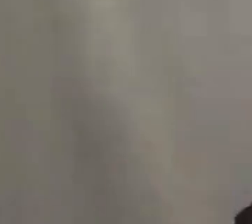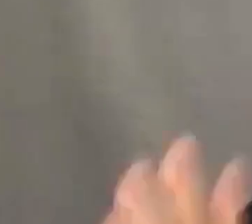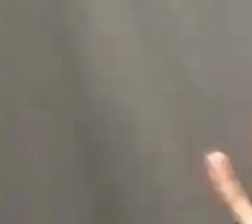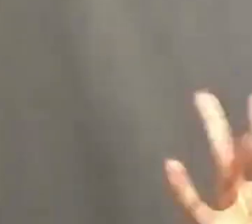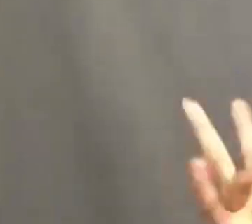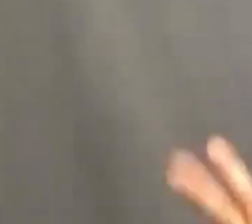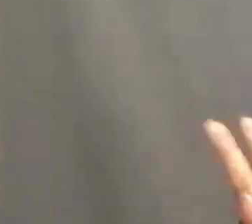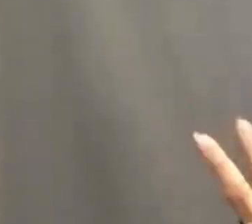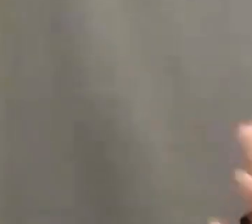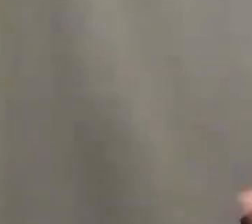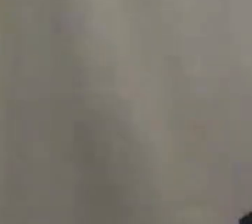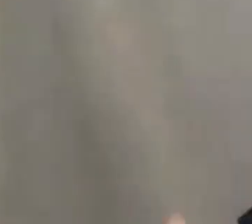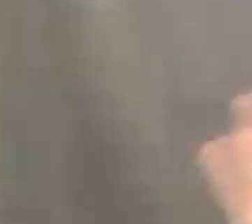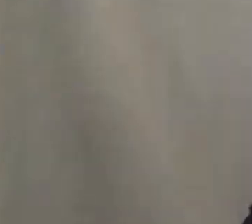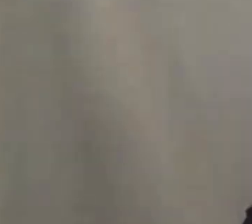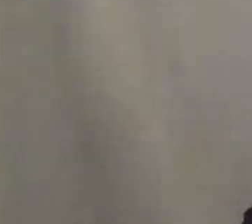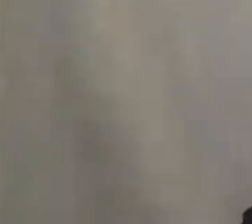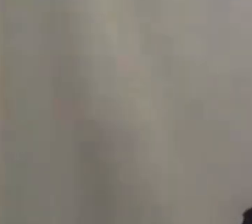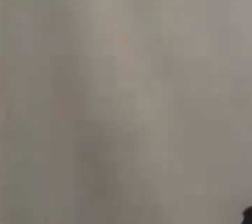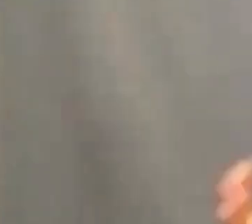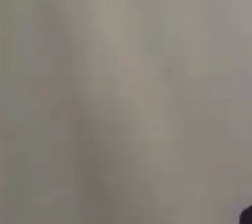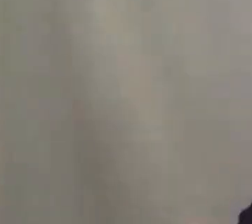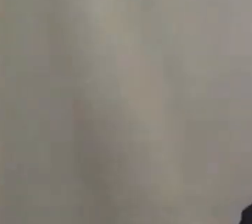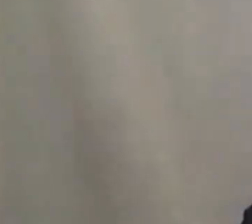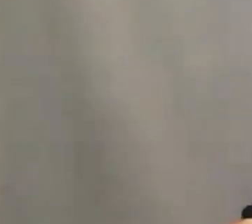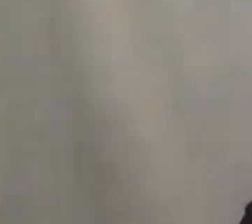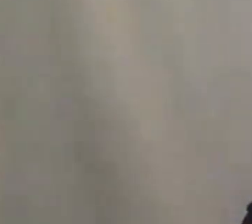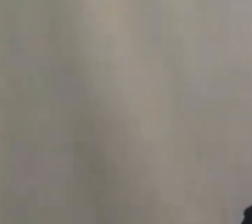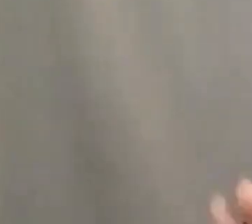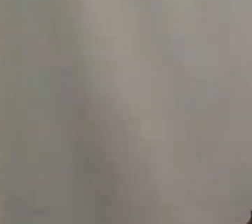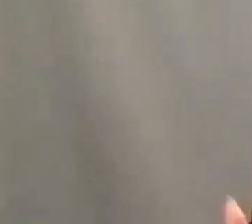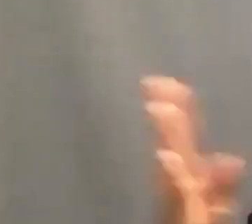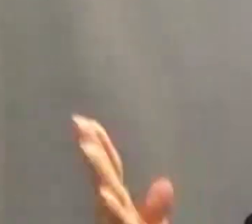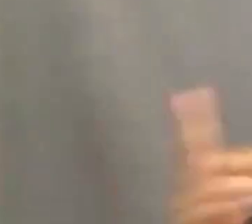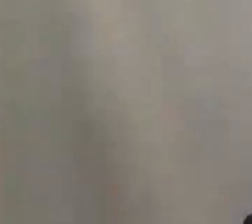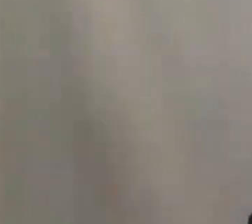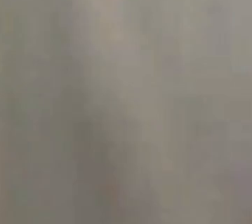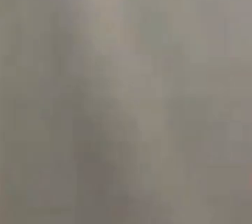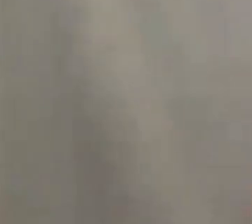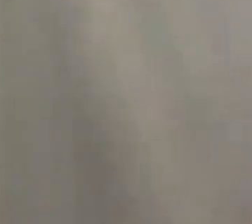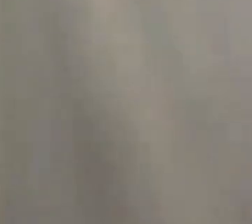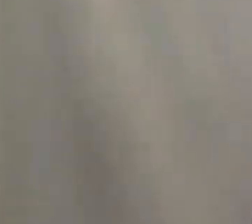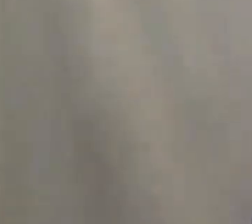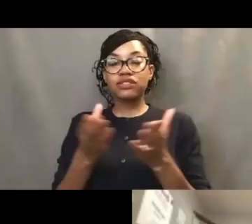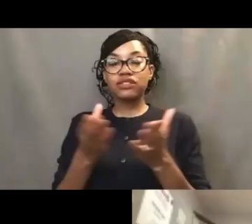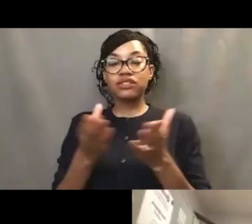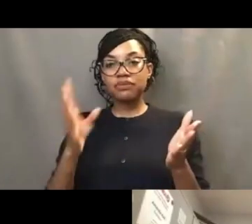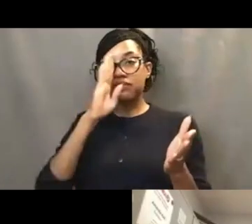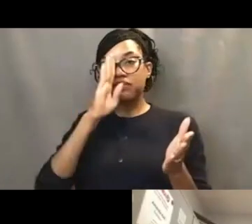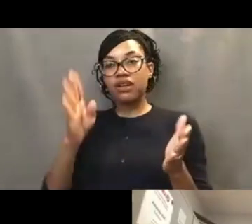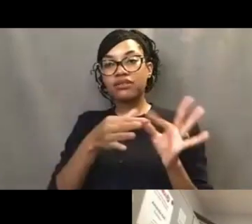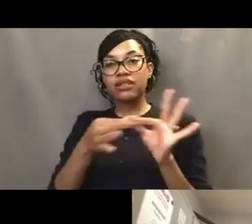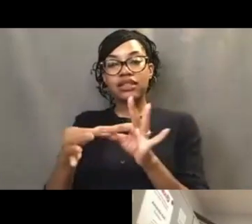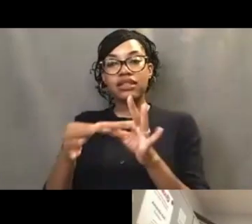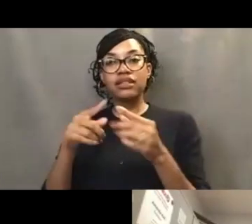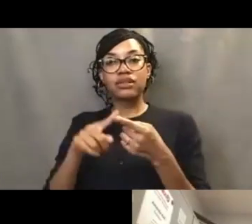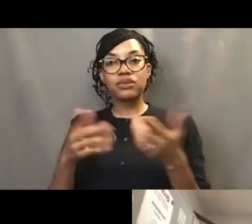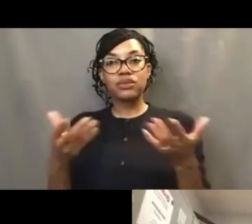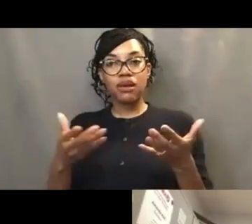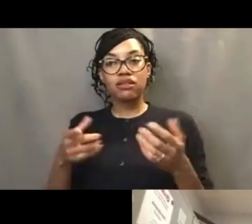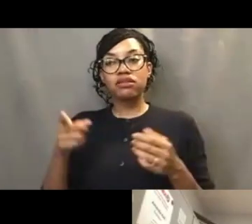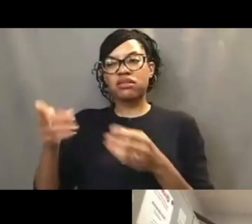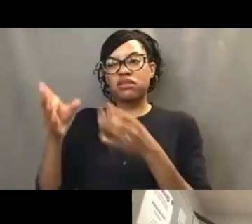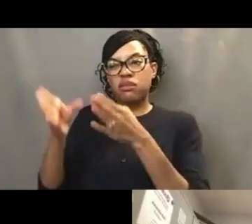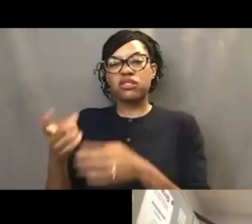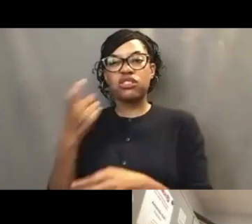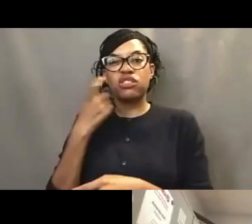to allow for one person or one question that's directly related and relevant to the person who just